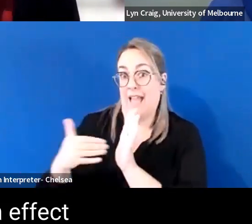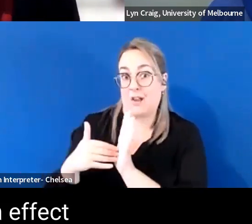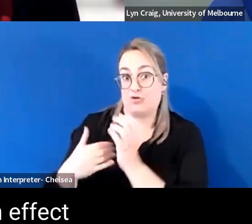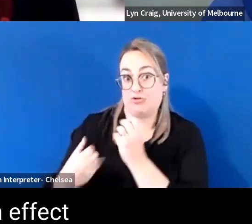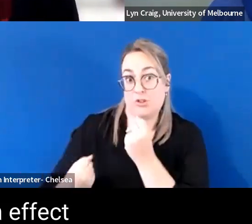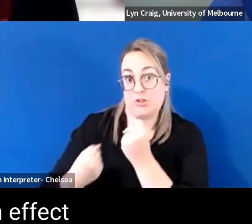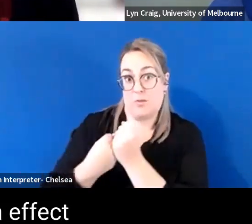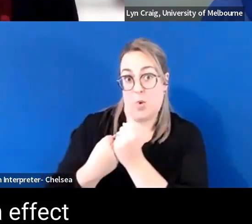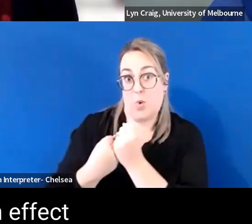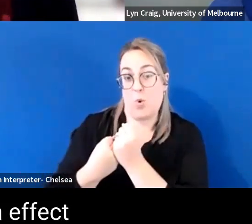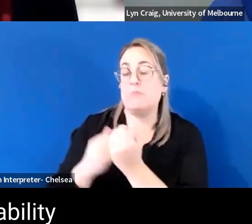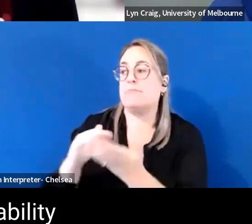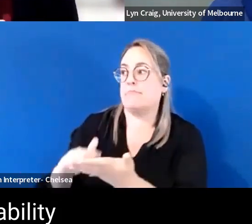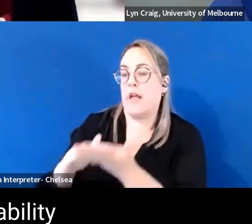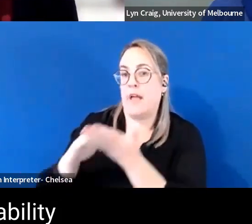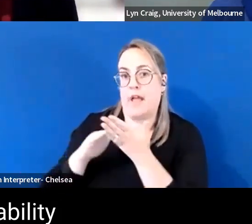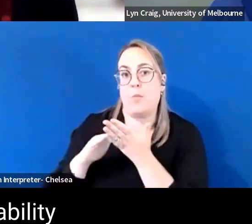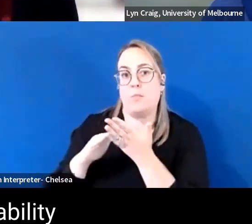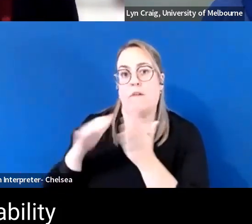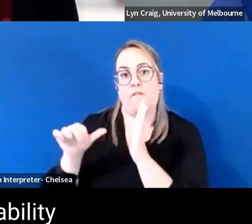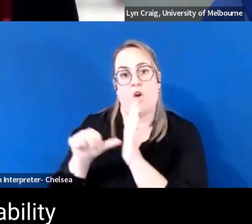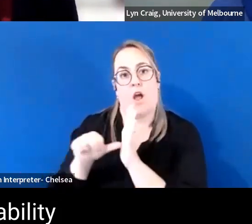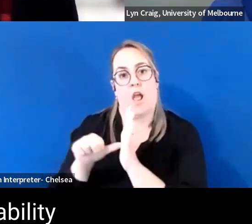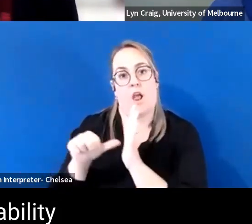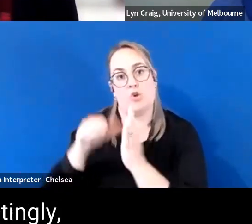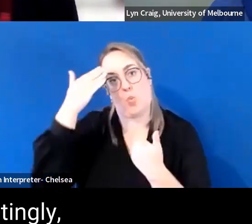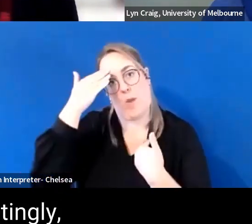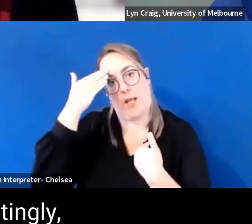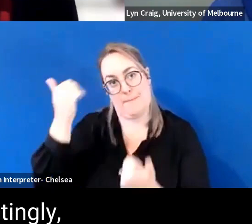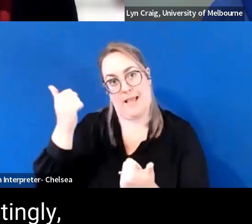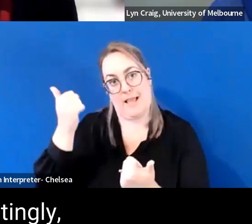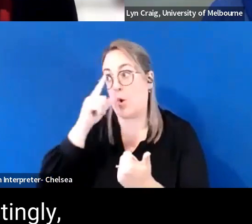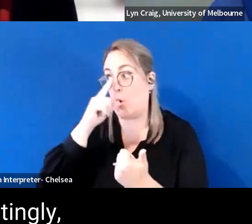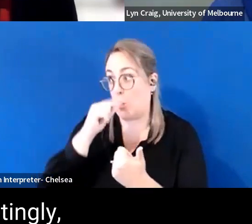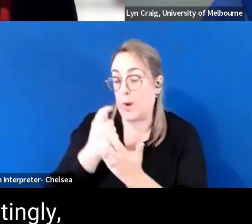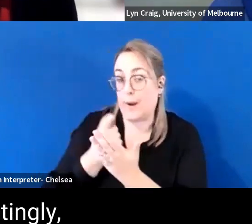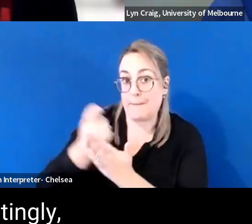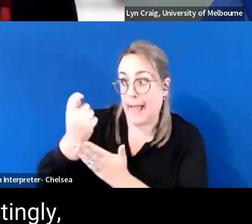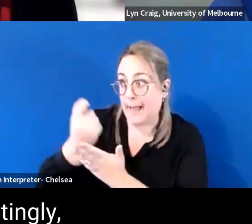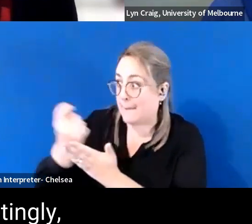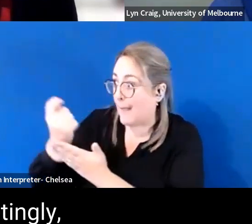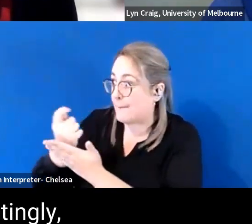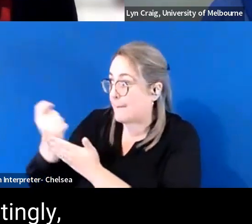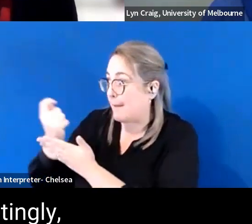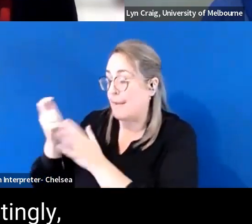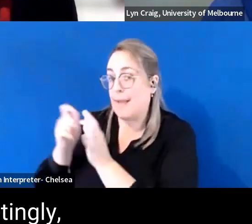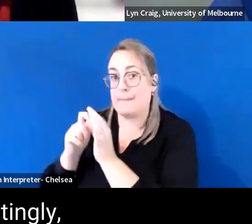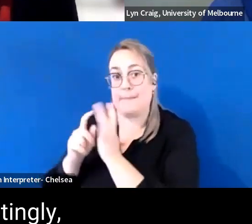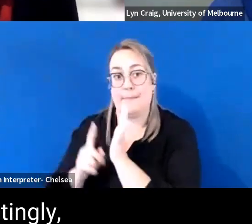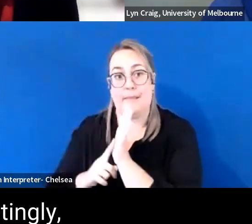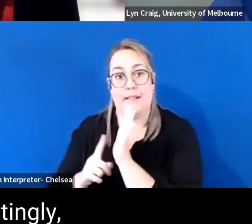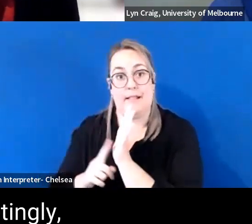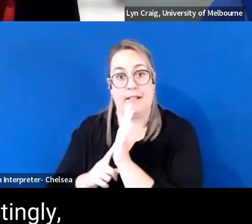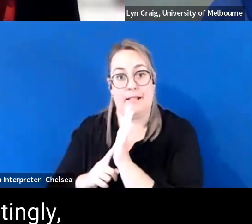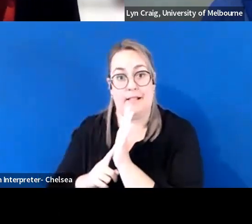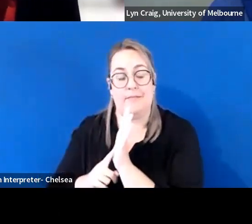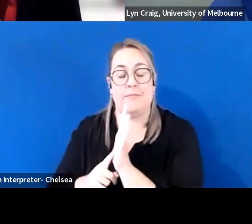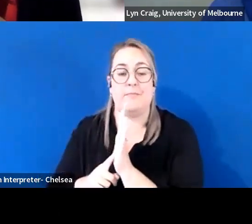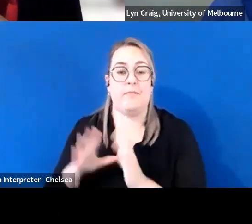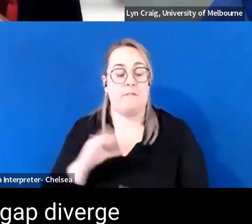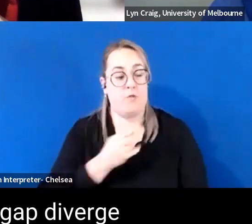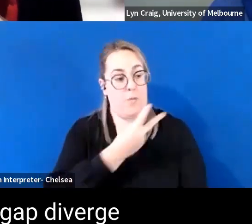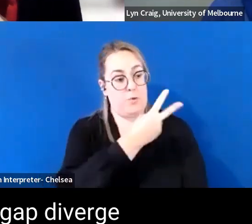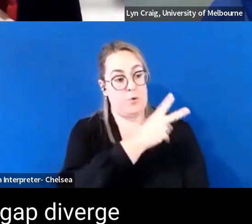an effect on their financial well-being and their ability to meet commitments. So interestingly, since 2021,